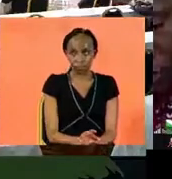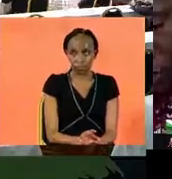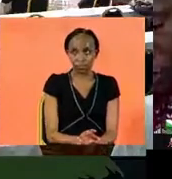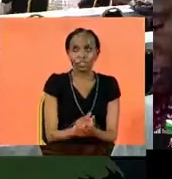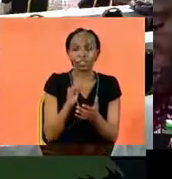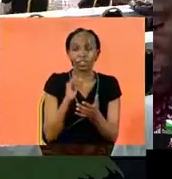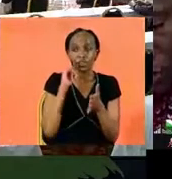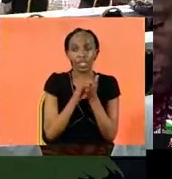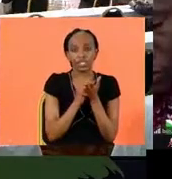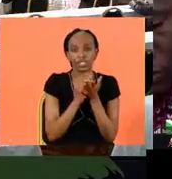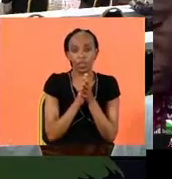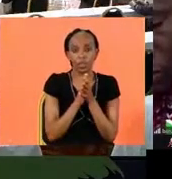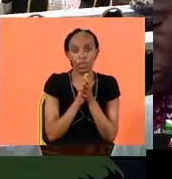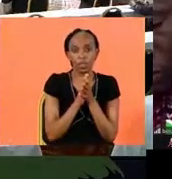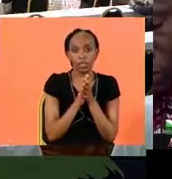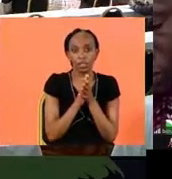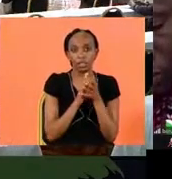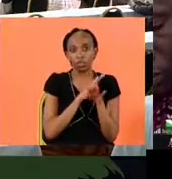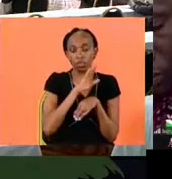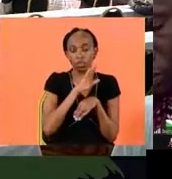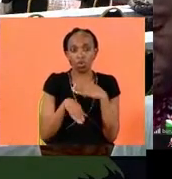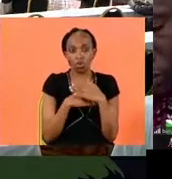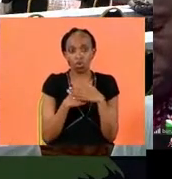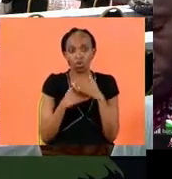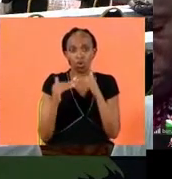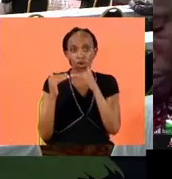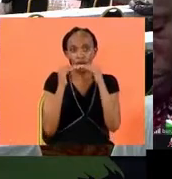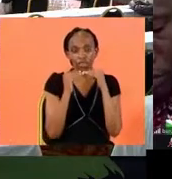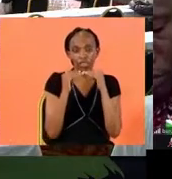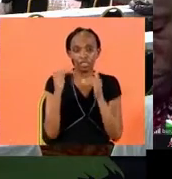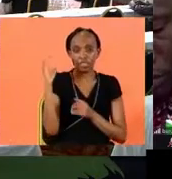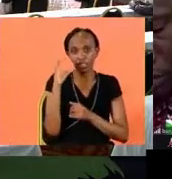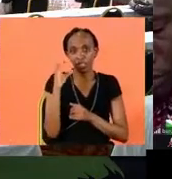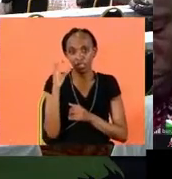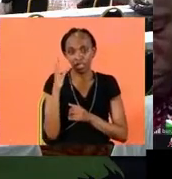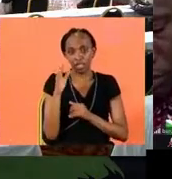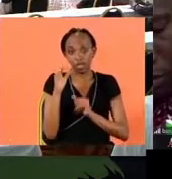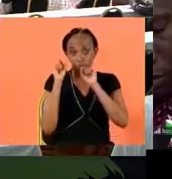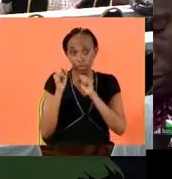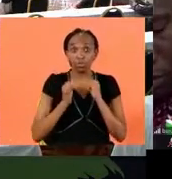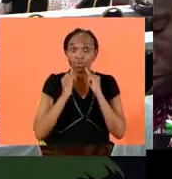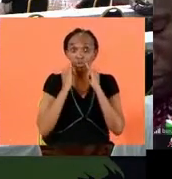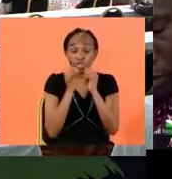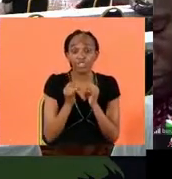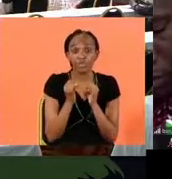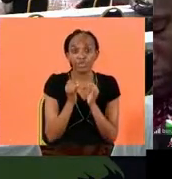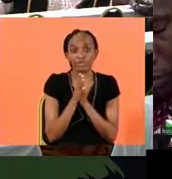So that every average citizen should be informed